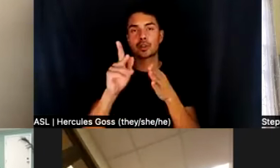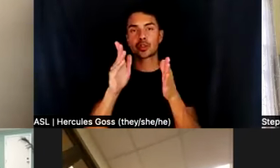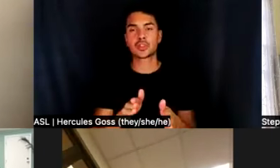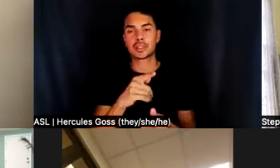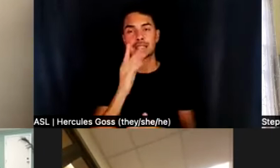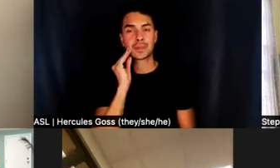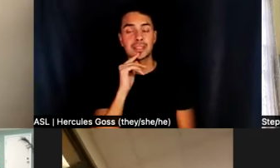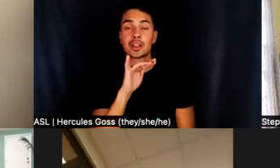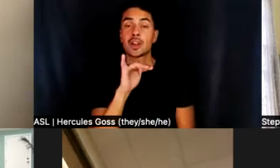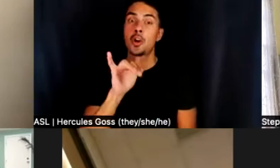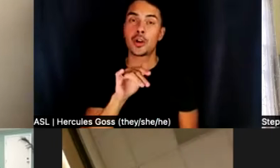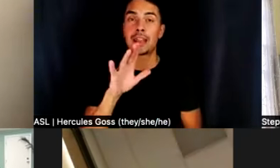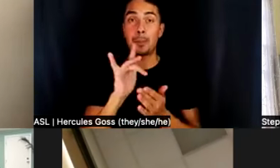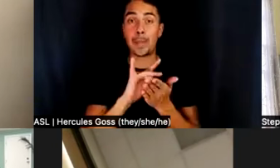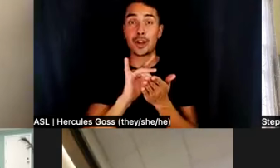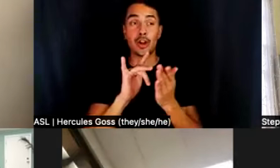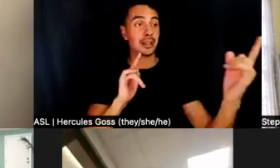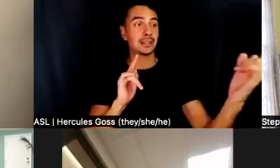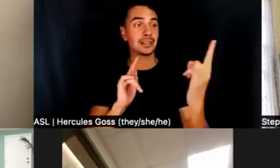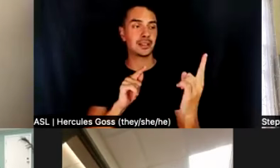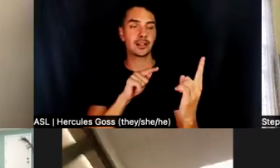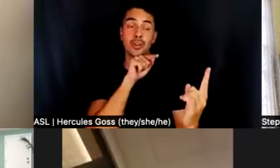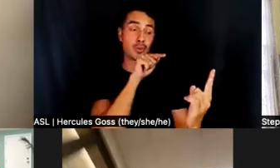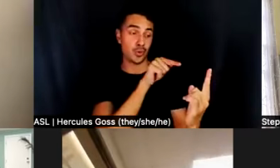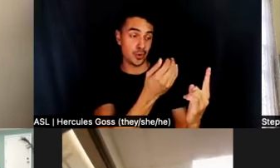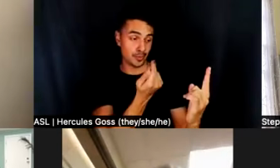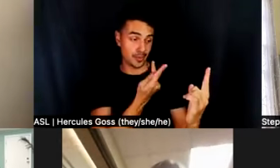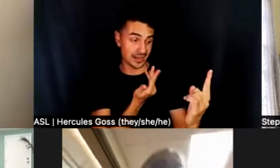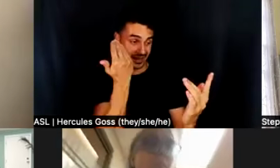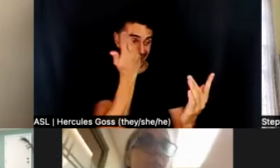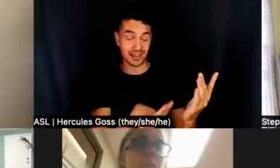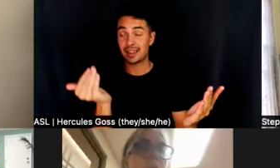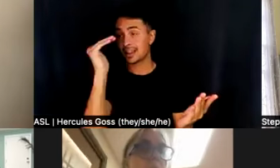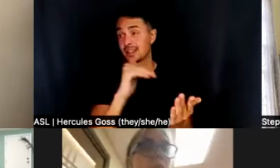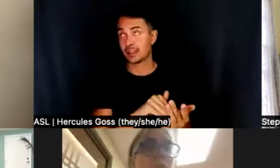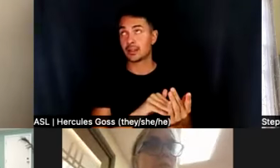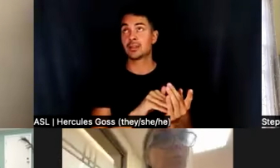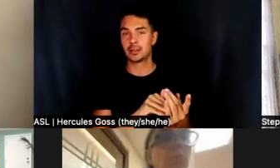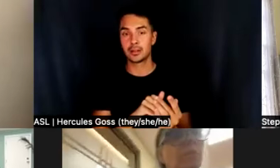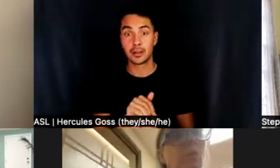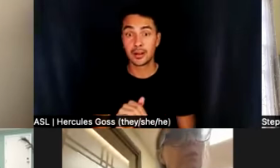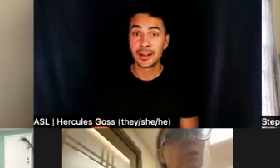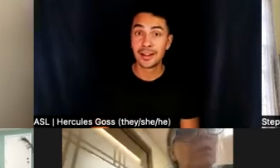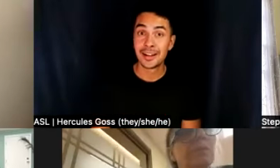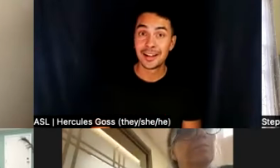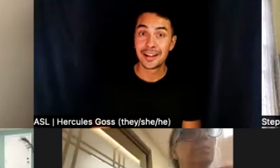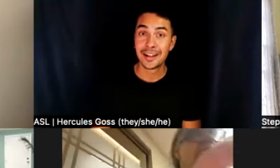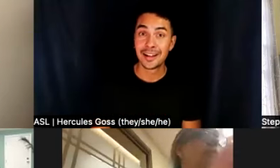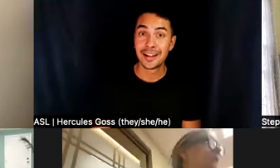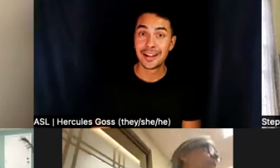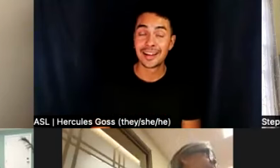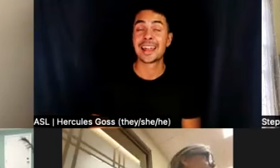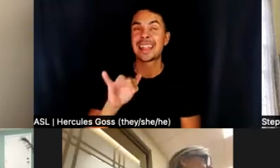it's you again," or "You're back again," that kind of thing. There's a lot of ways that systems-based